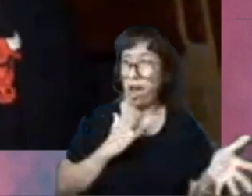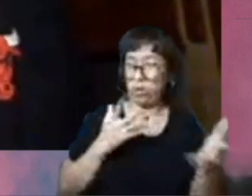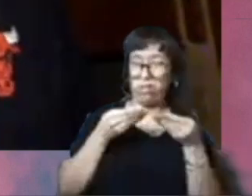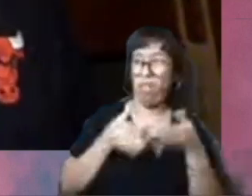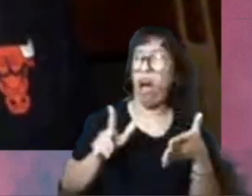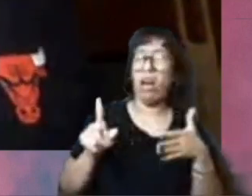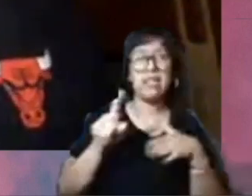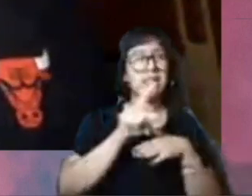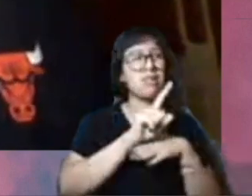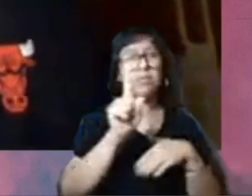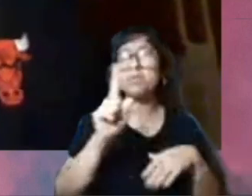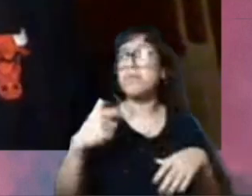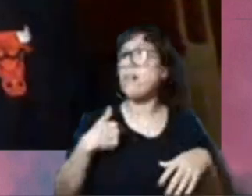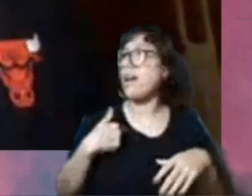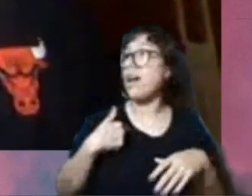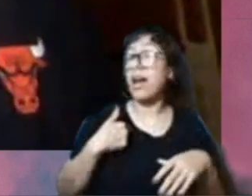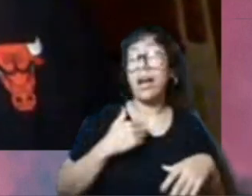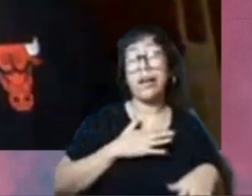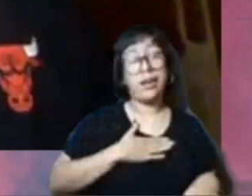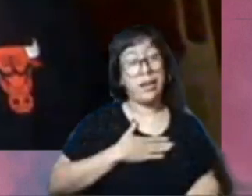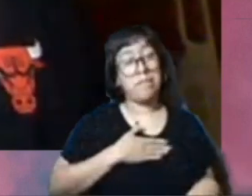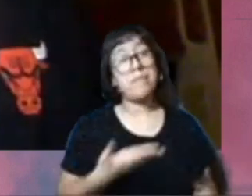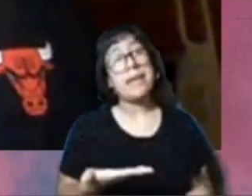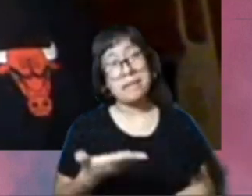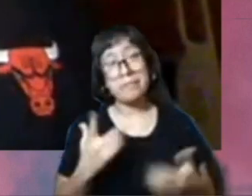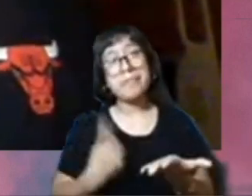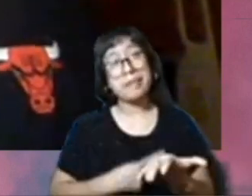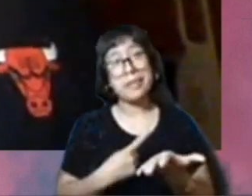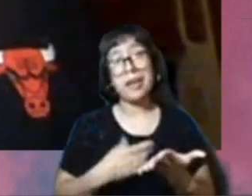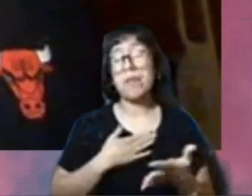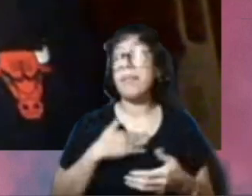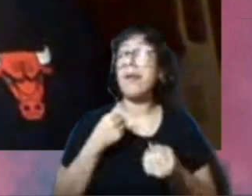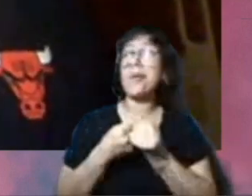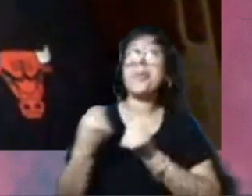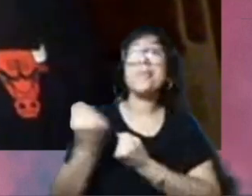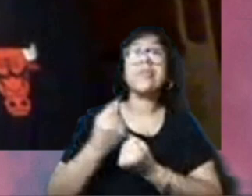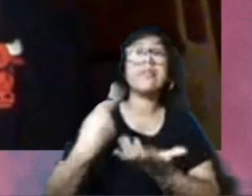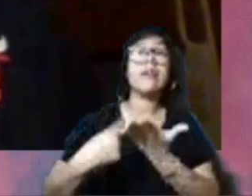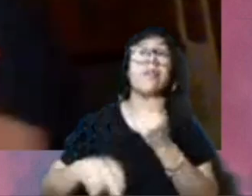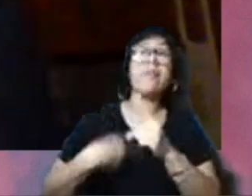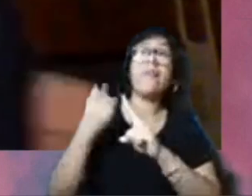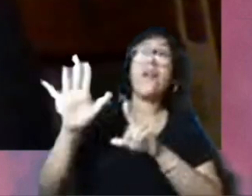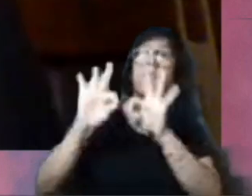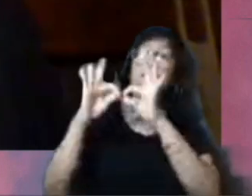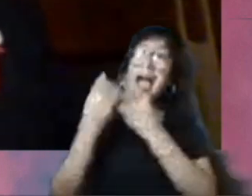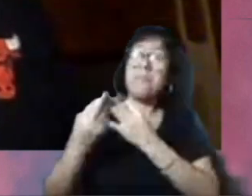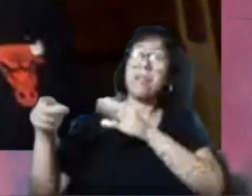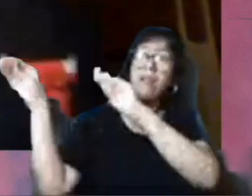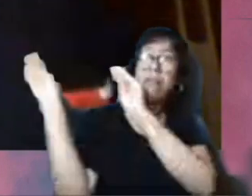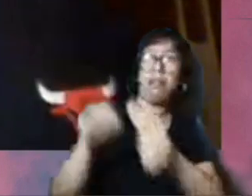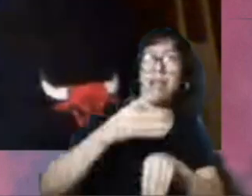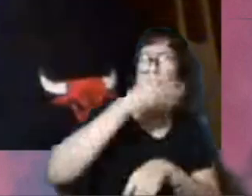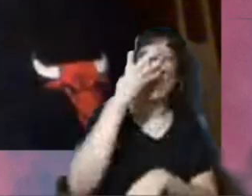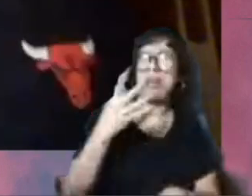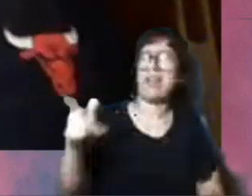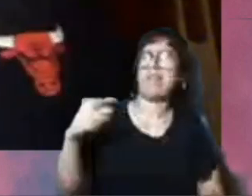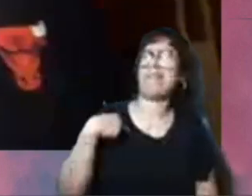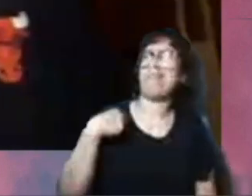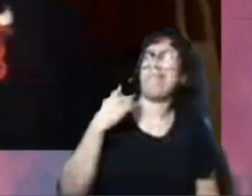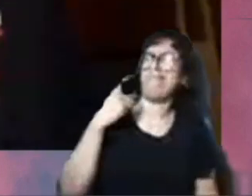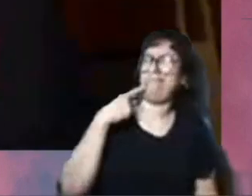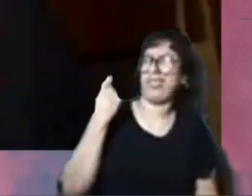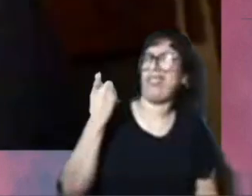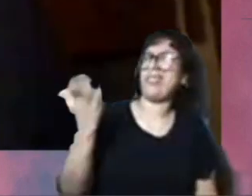way. I admit, sometimes my homies talk about their families immigrating and I get jealous.